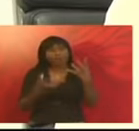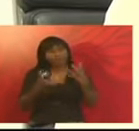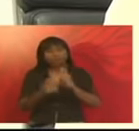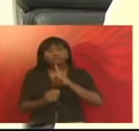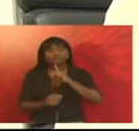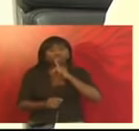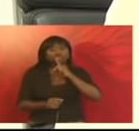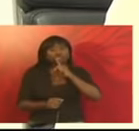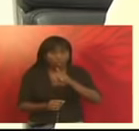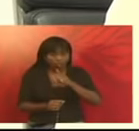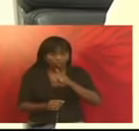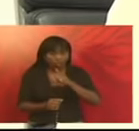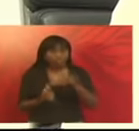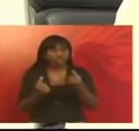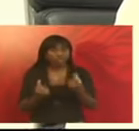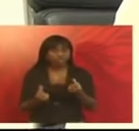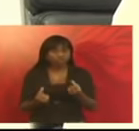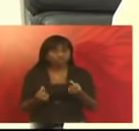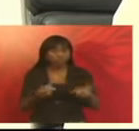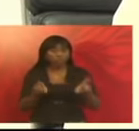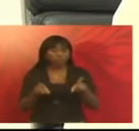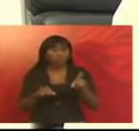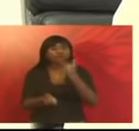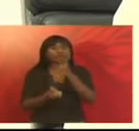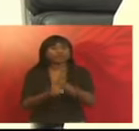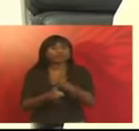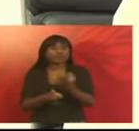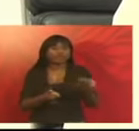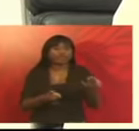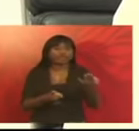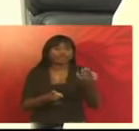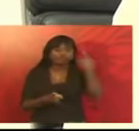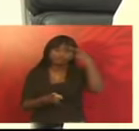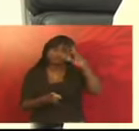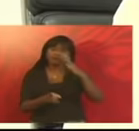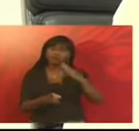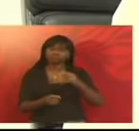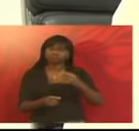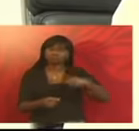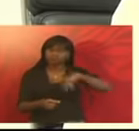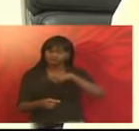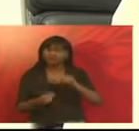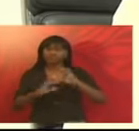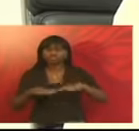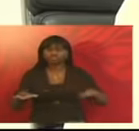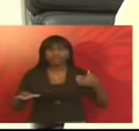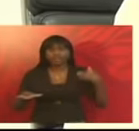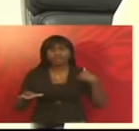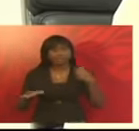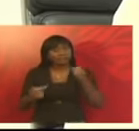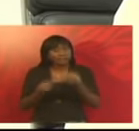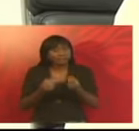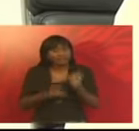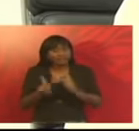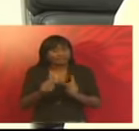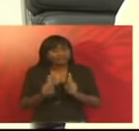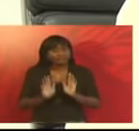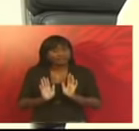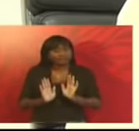are doing the right thing for our children. And there's a lot of vaccine hesitancy